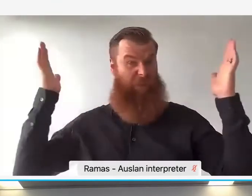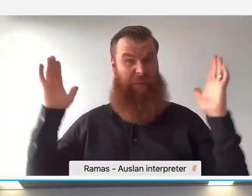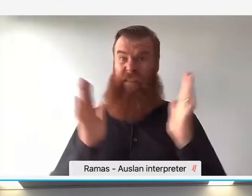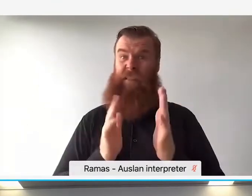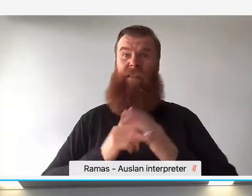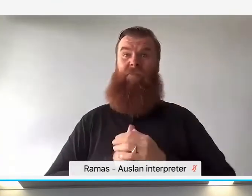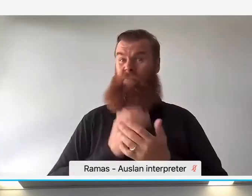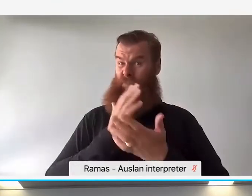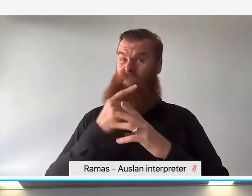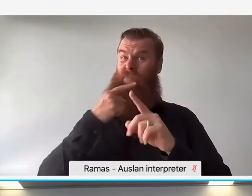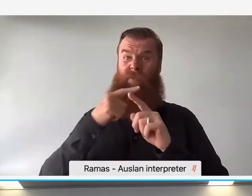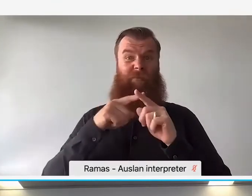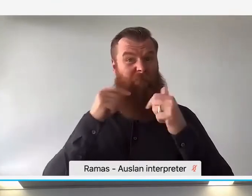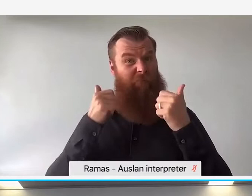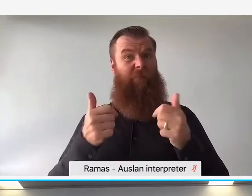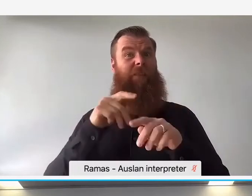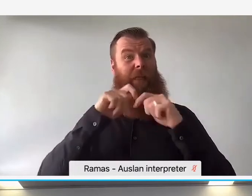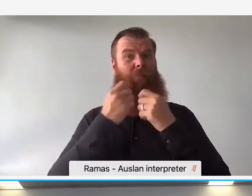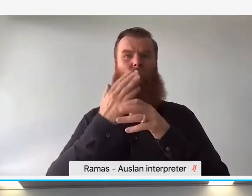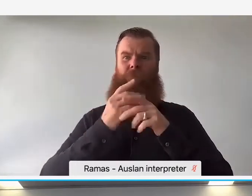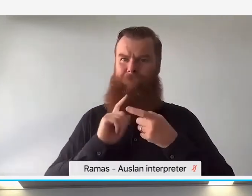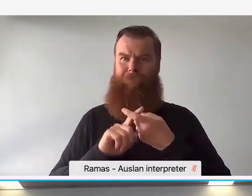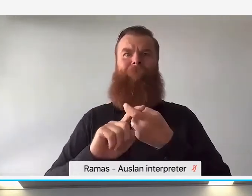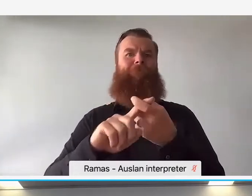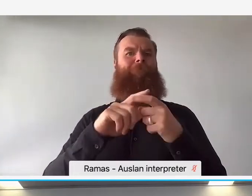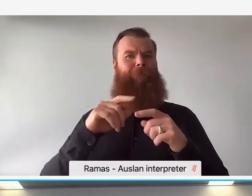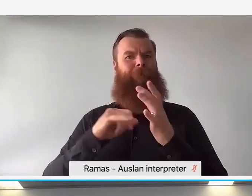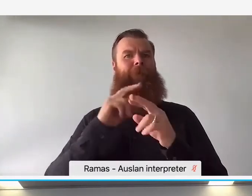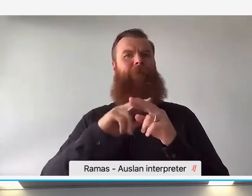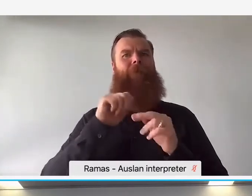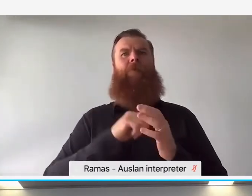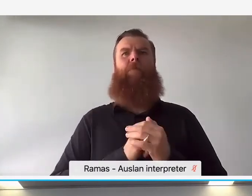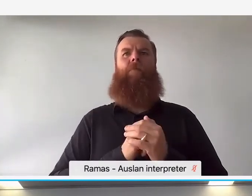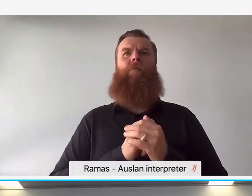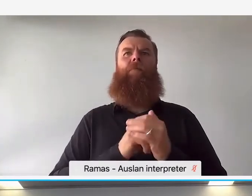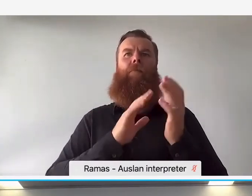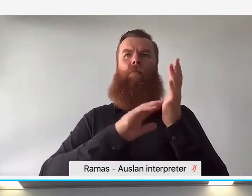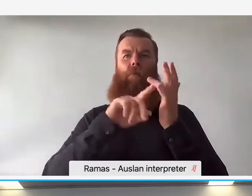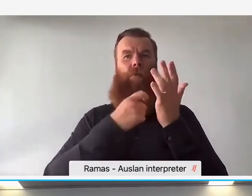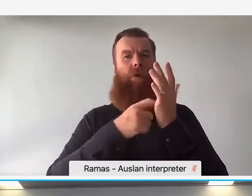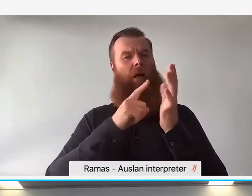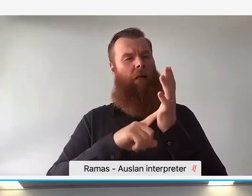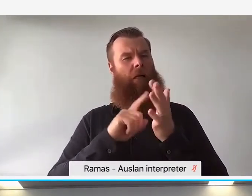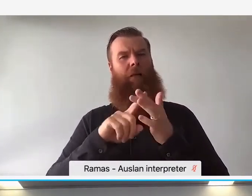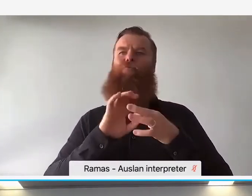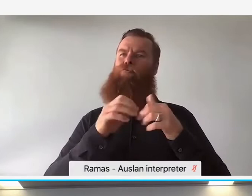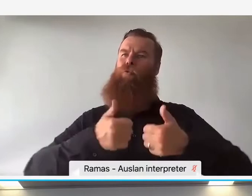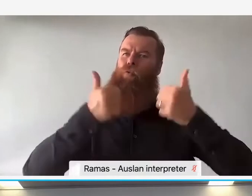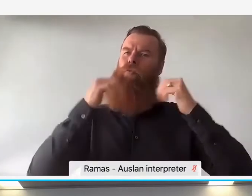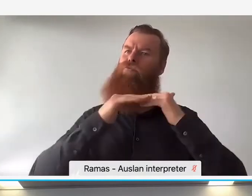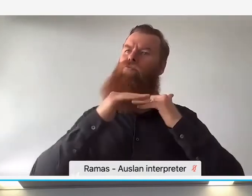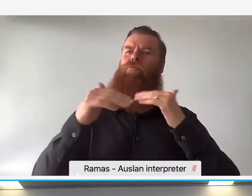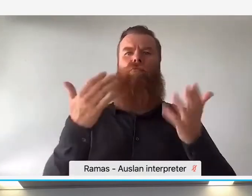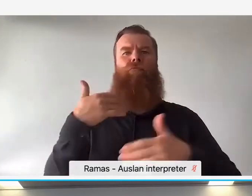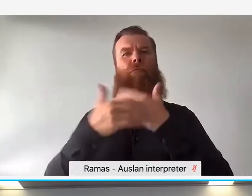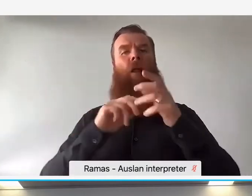team performance and staff morale. The stability of long-term staff promotes a nurturing environment and peace of mind for aged